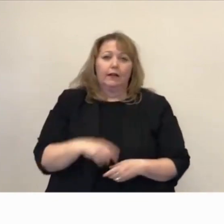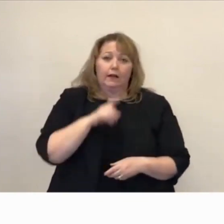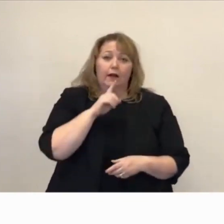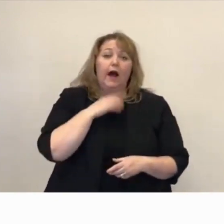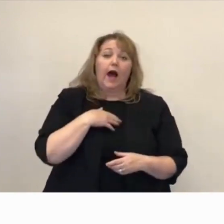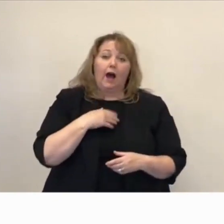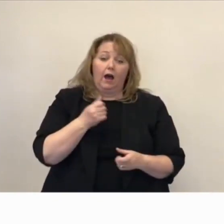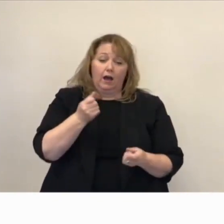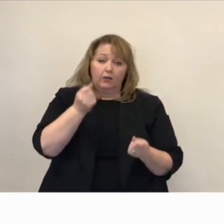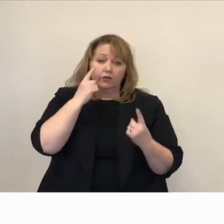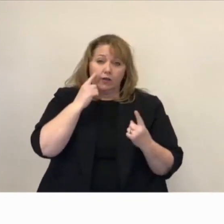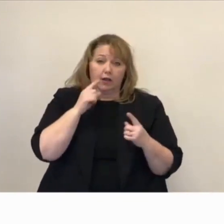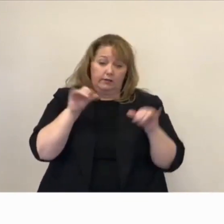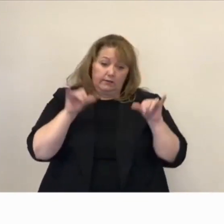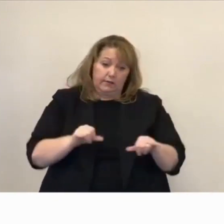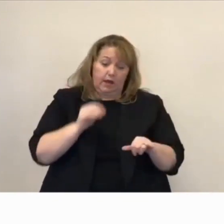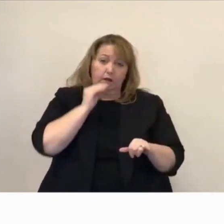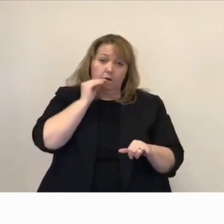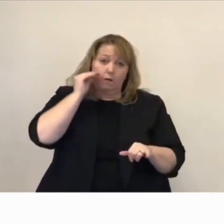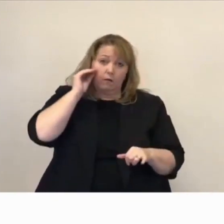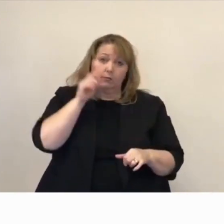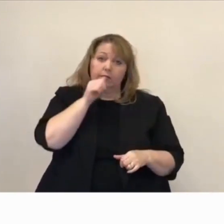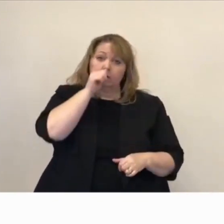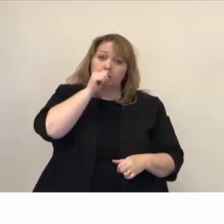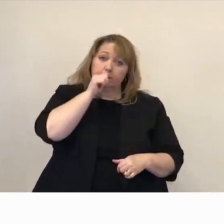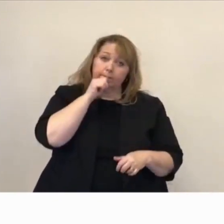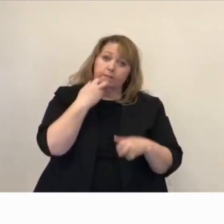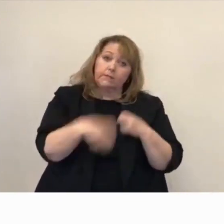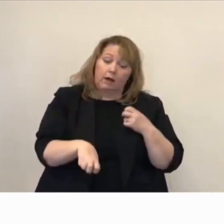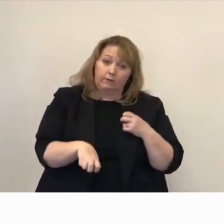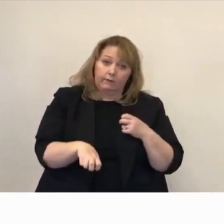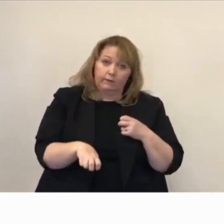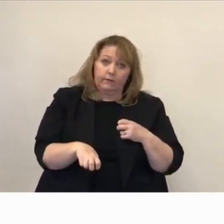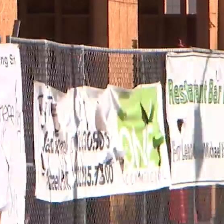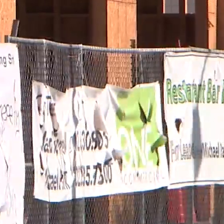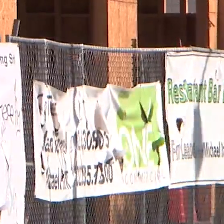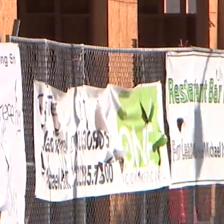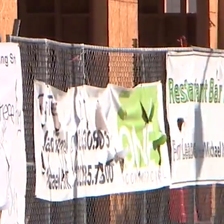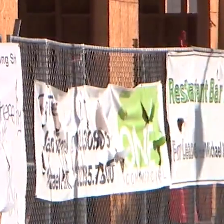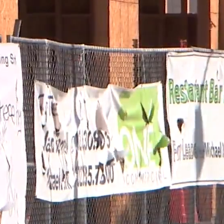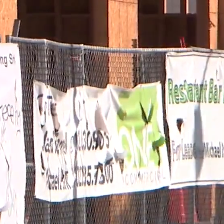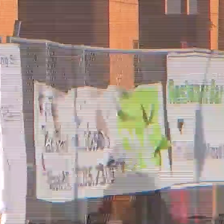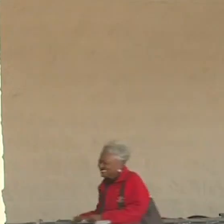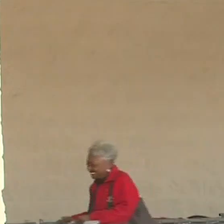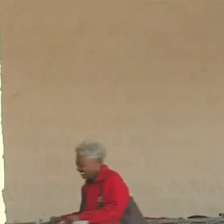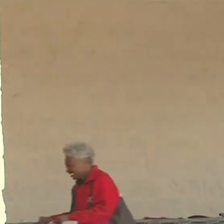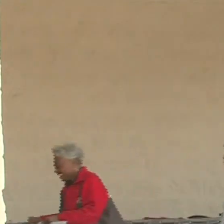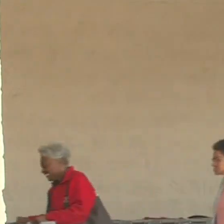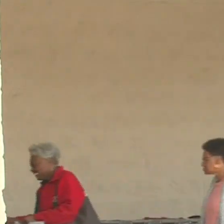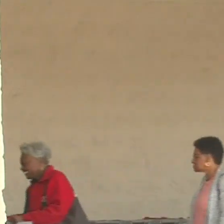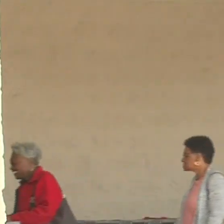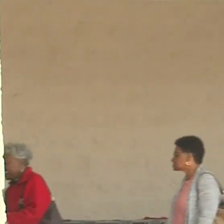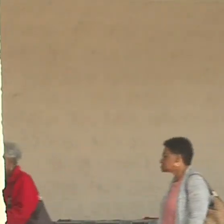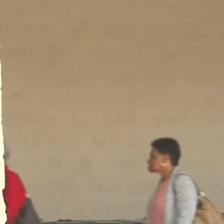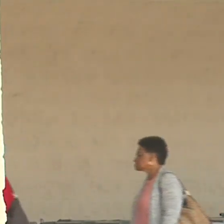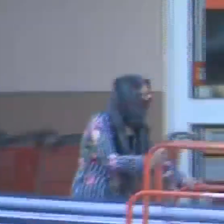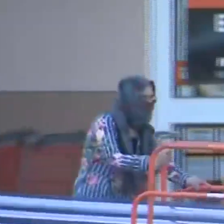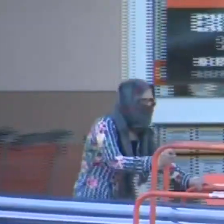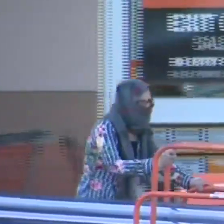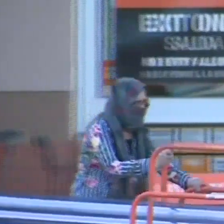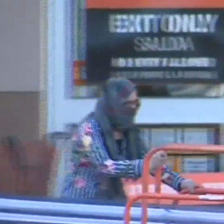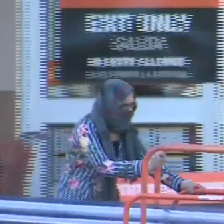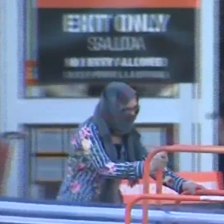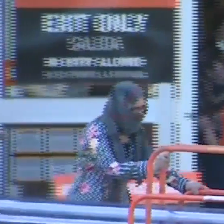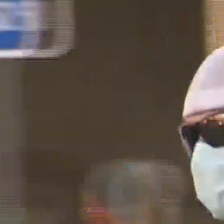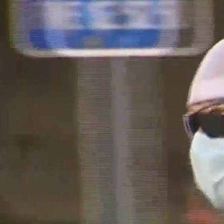I understand that, but it's tougher to have Nevadans die on your watch. The wait might last a little longer, but he added